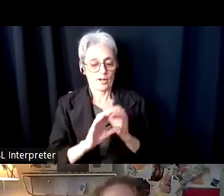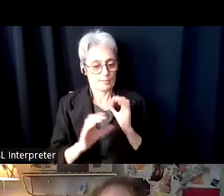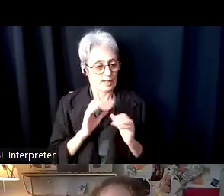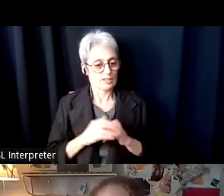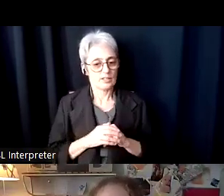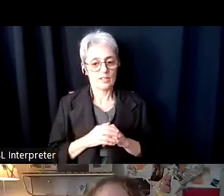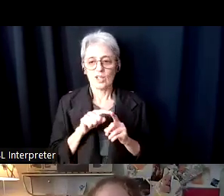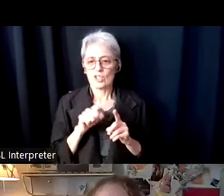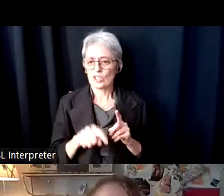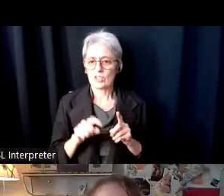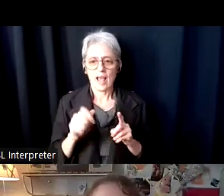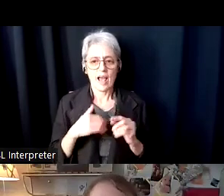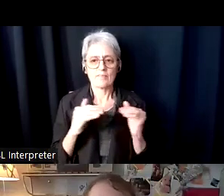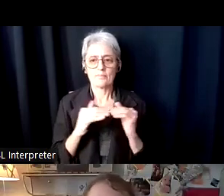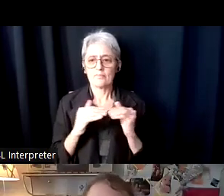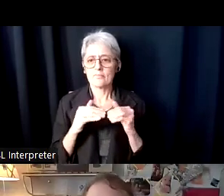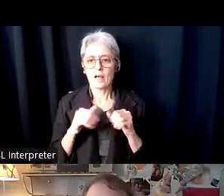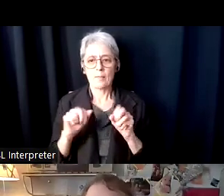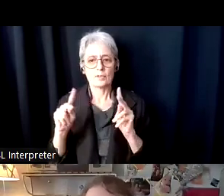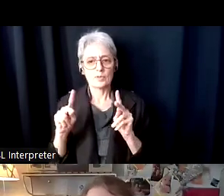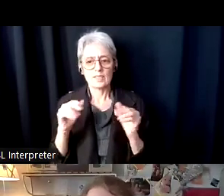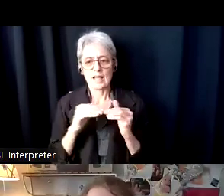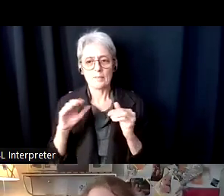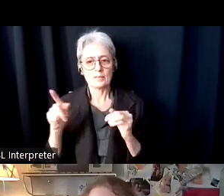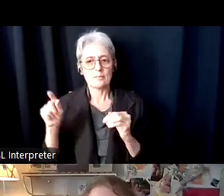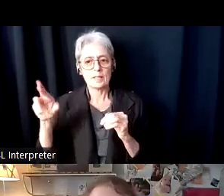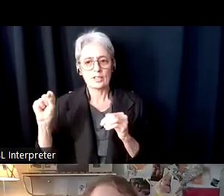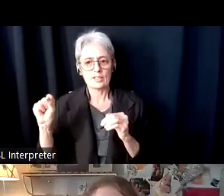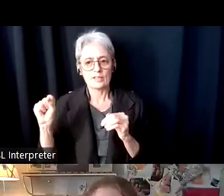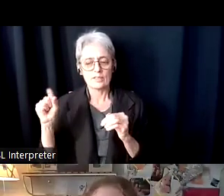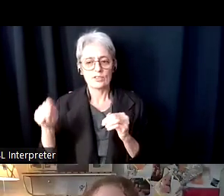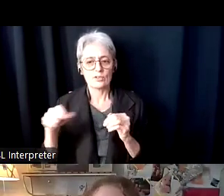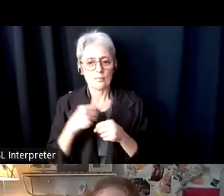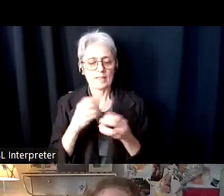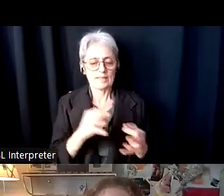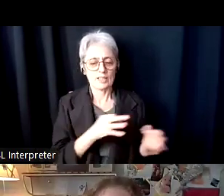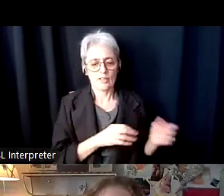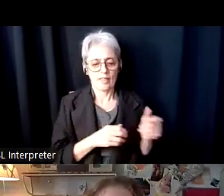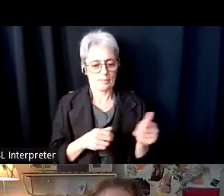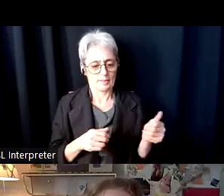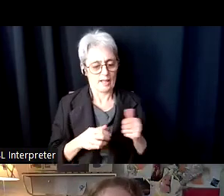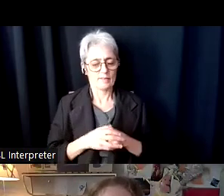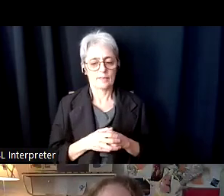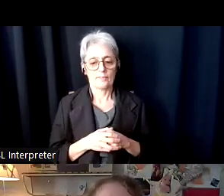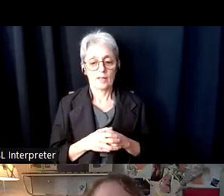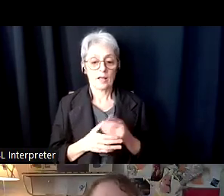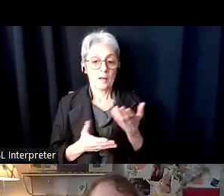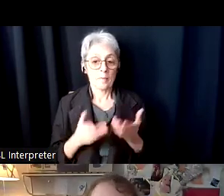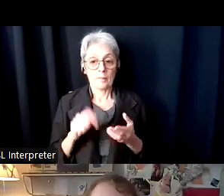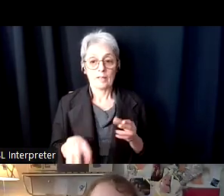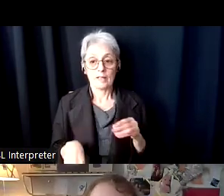same opportunities as their peers to make decisions about services. It may be that there are additional supports needed to